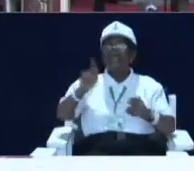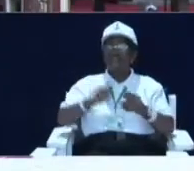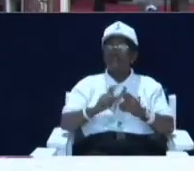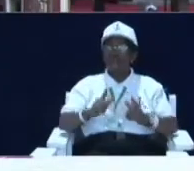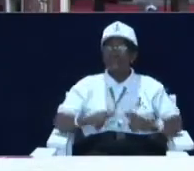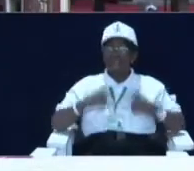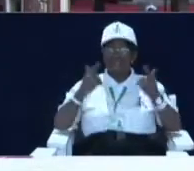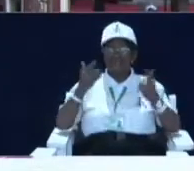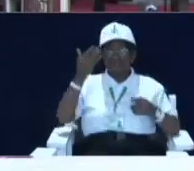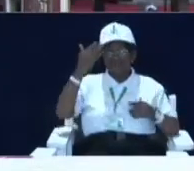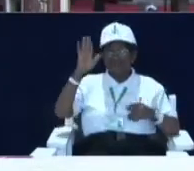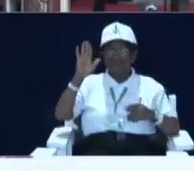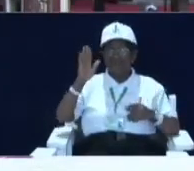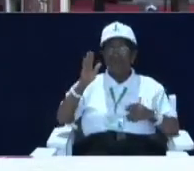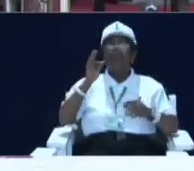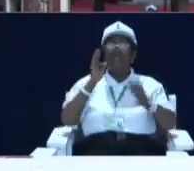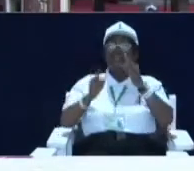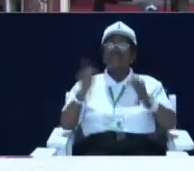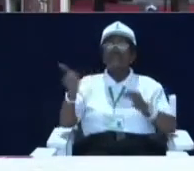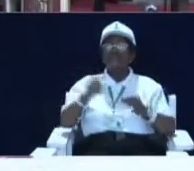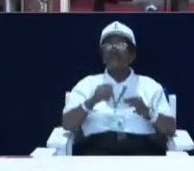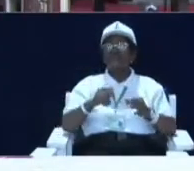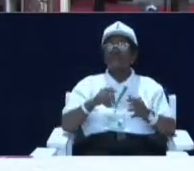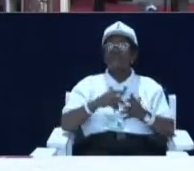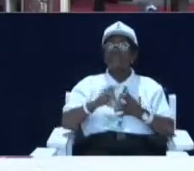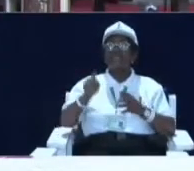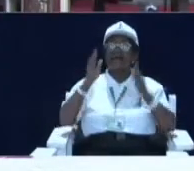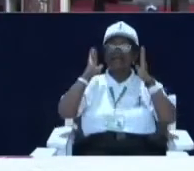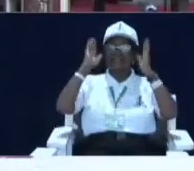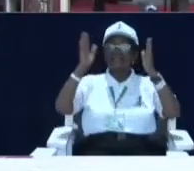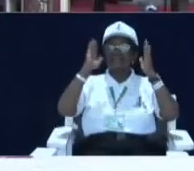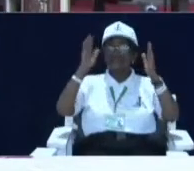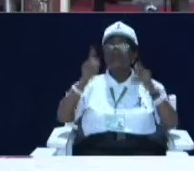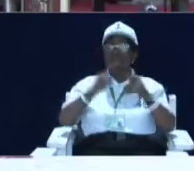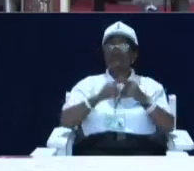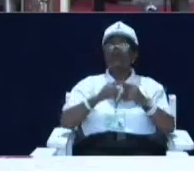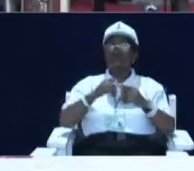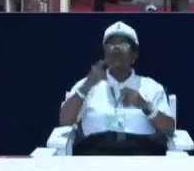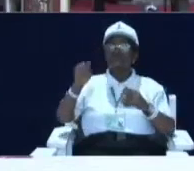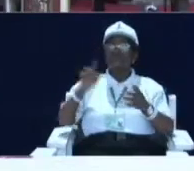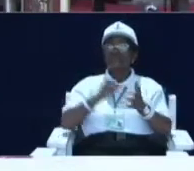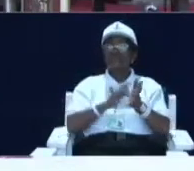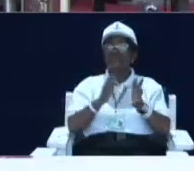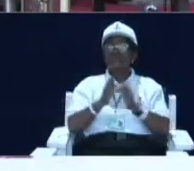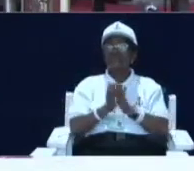I don't know if you pay attention to the scriptures very well. They were eating the same meal,